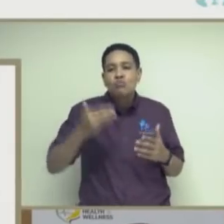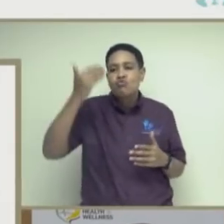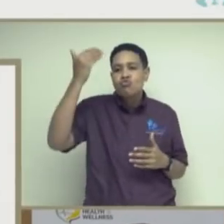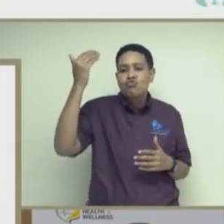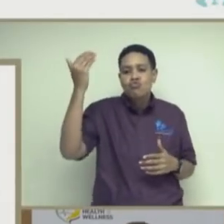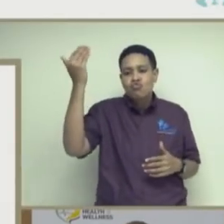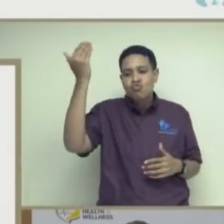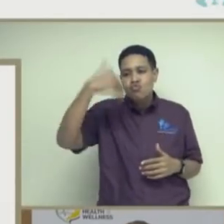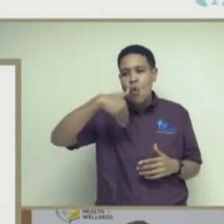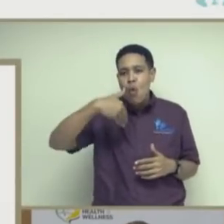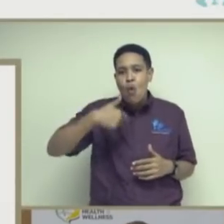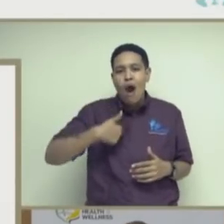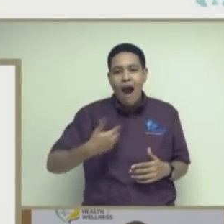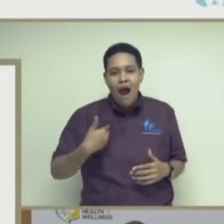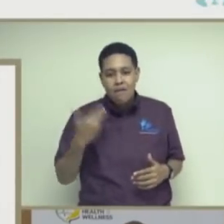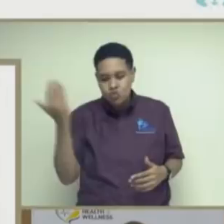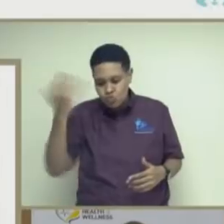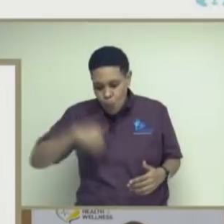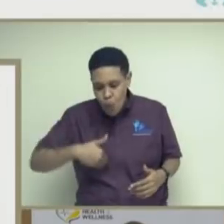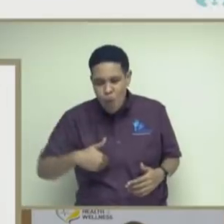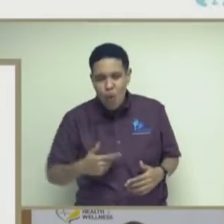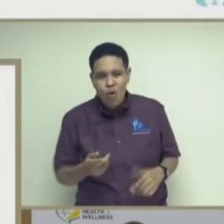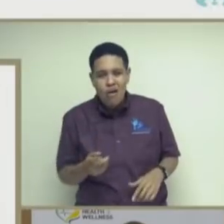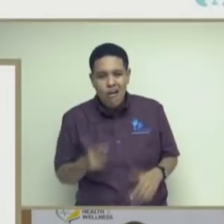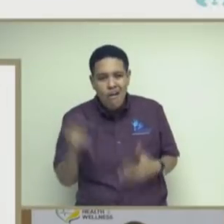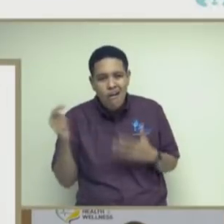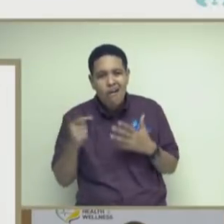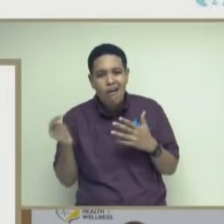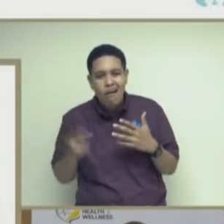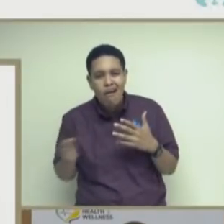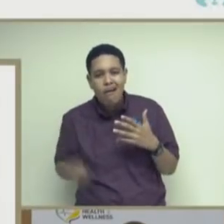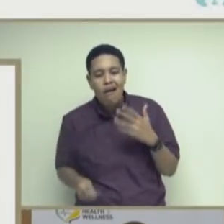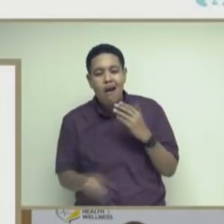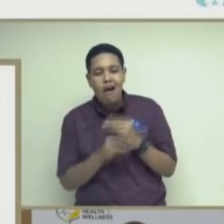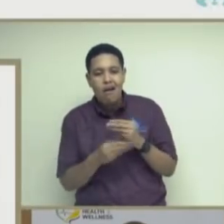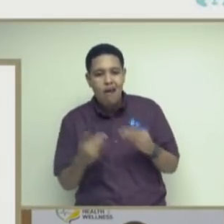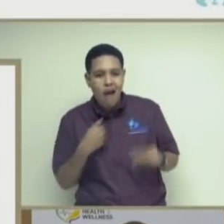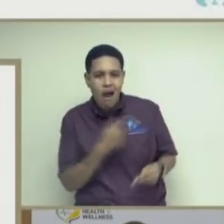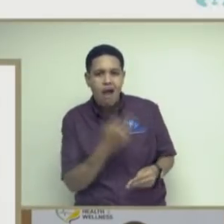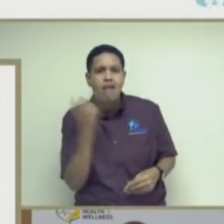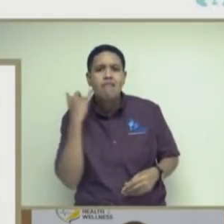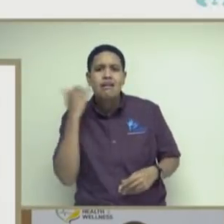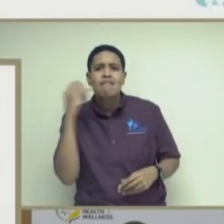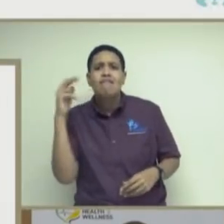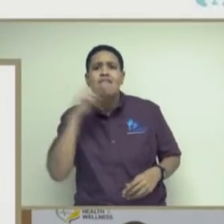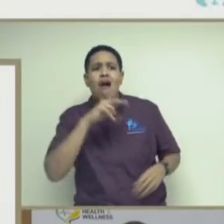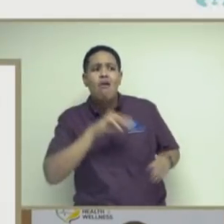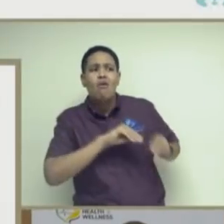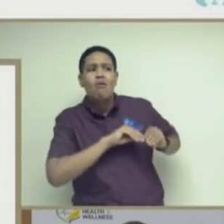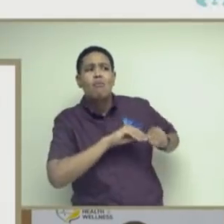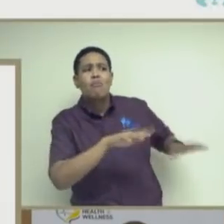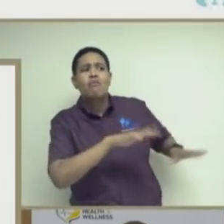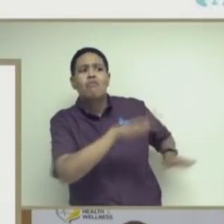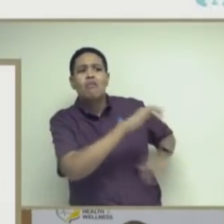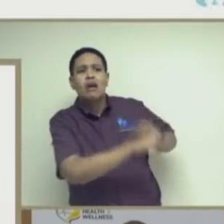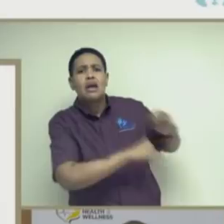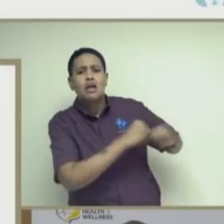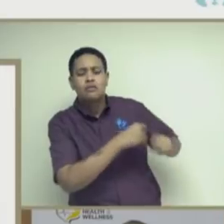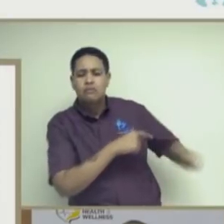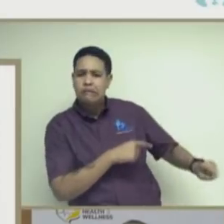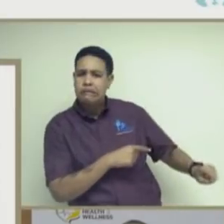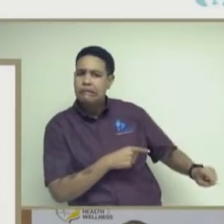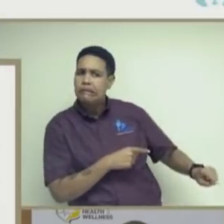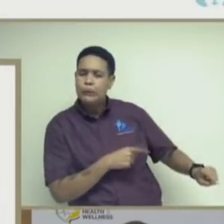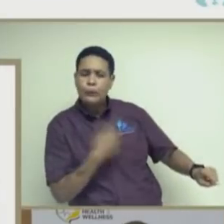recovering victims and so on. So the extent to which the virus, if it were to get into those institutions, those persons would be